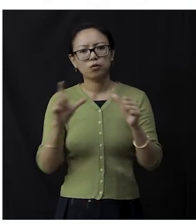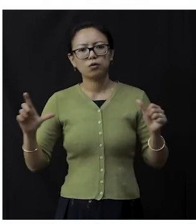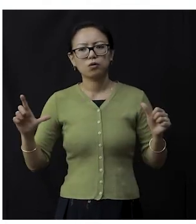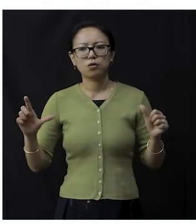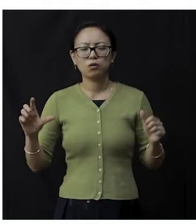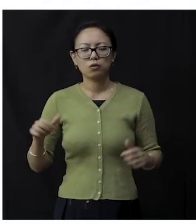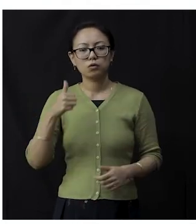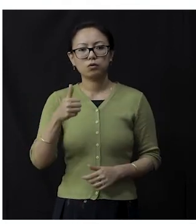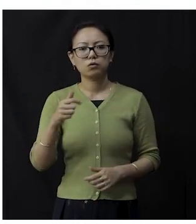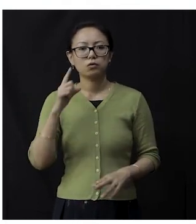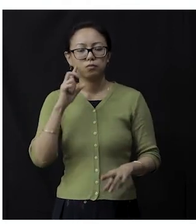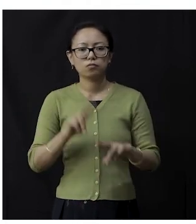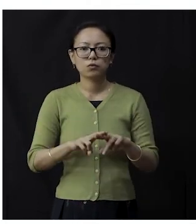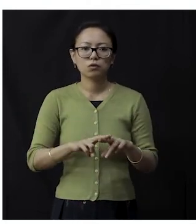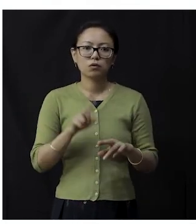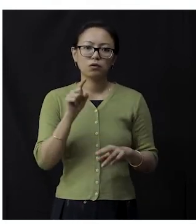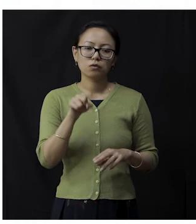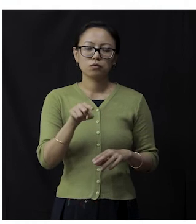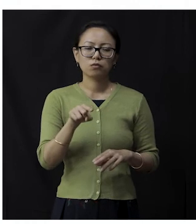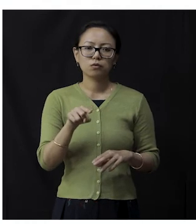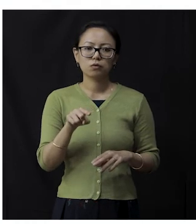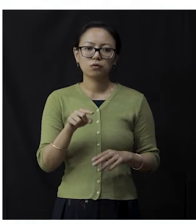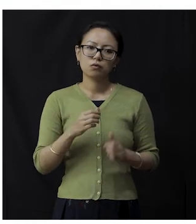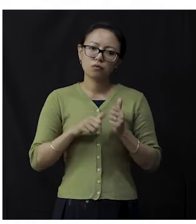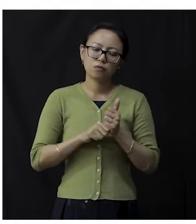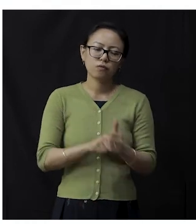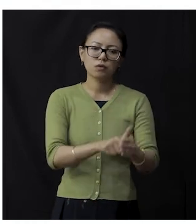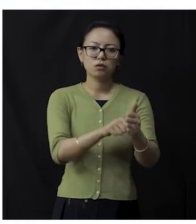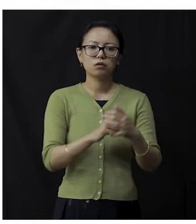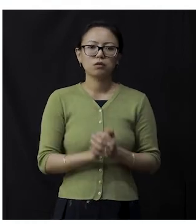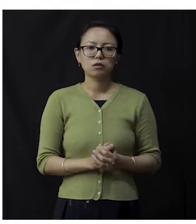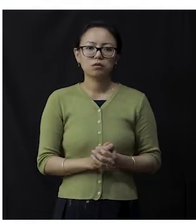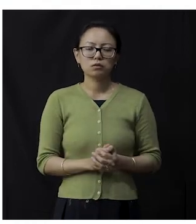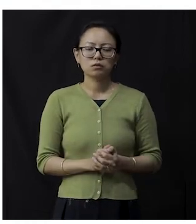you cooperate with each other. Be helpful. If somebody has forgotten the pencil,